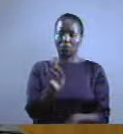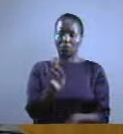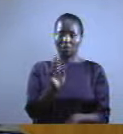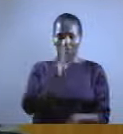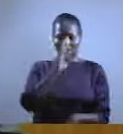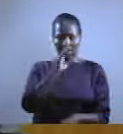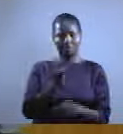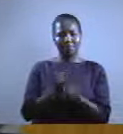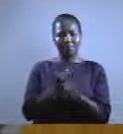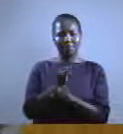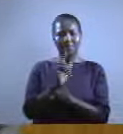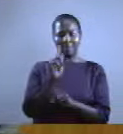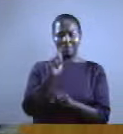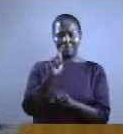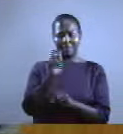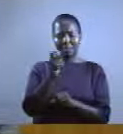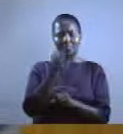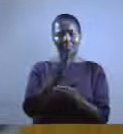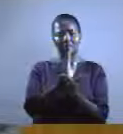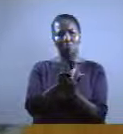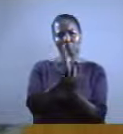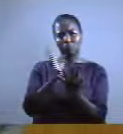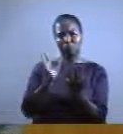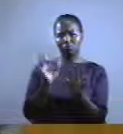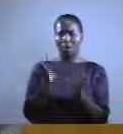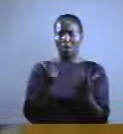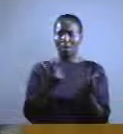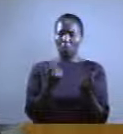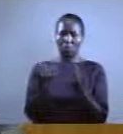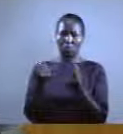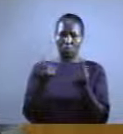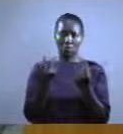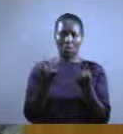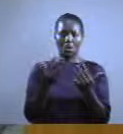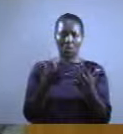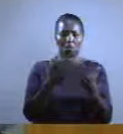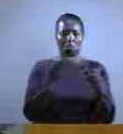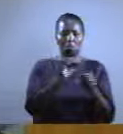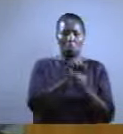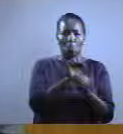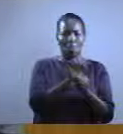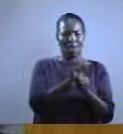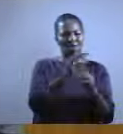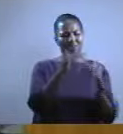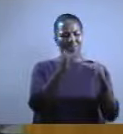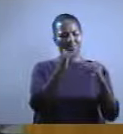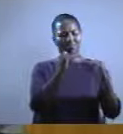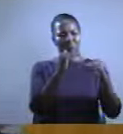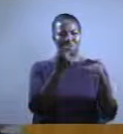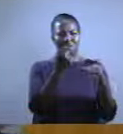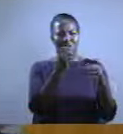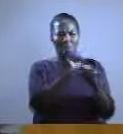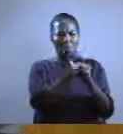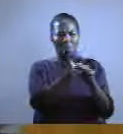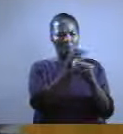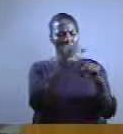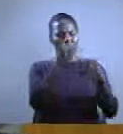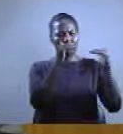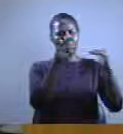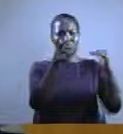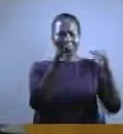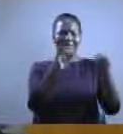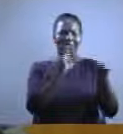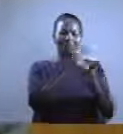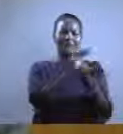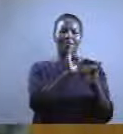Daar is geweldige finansiële druk op die middelklas terwyl al oral nuwe belastings opduik. Tans hou 'n klein minderheid belastingbetalers die land aan die gang en dit